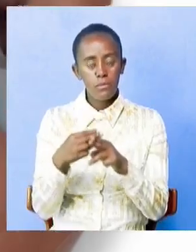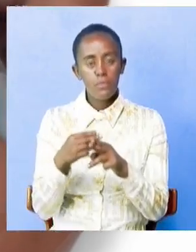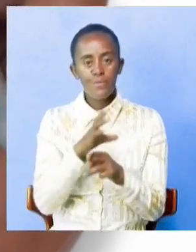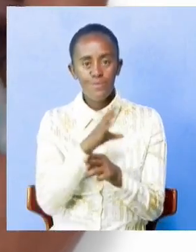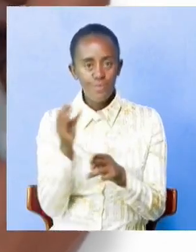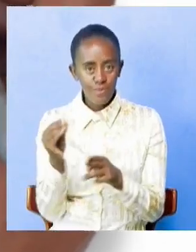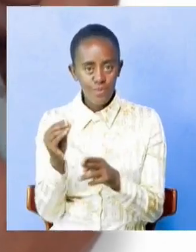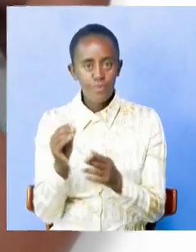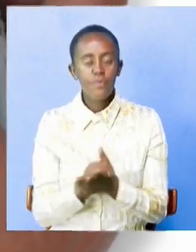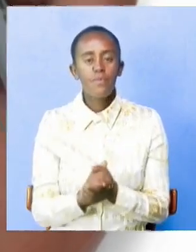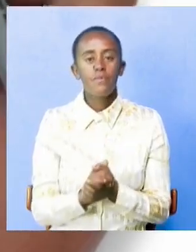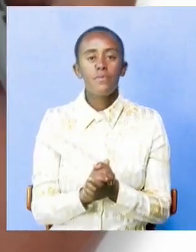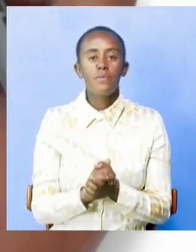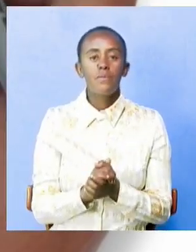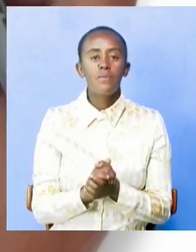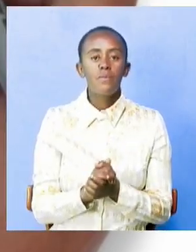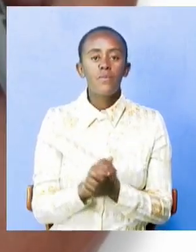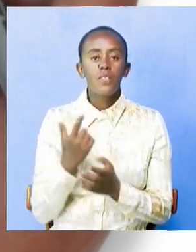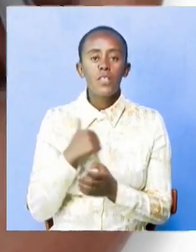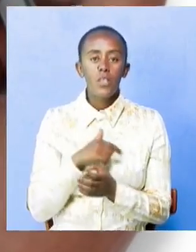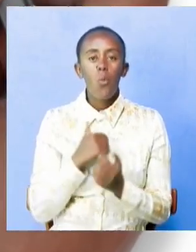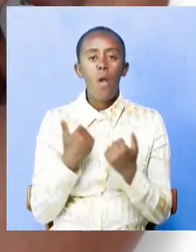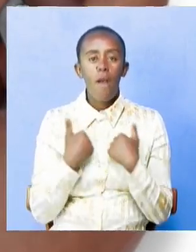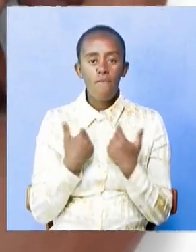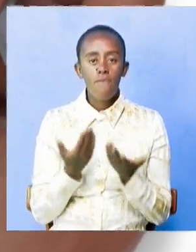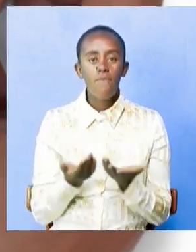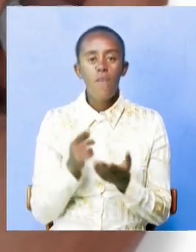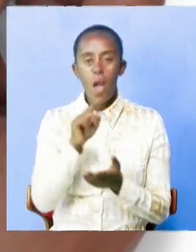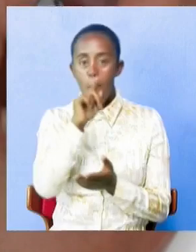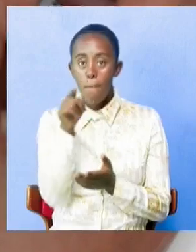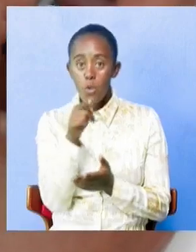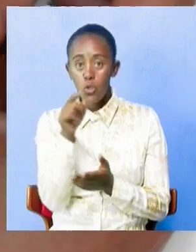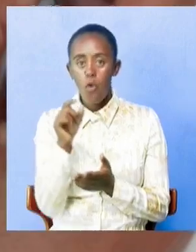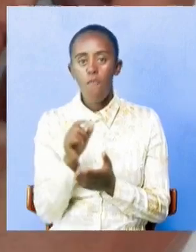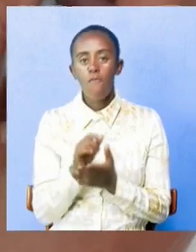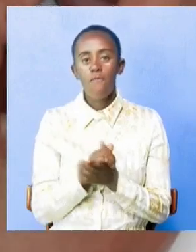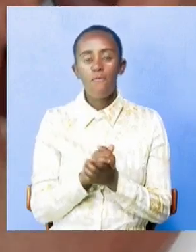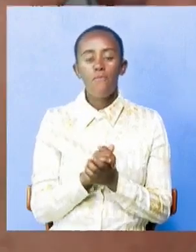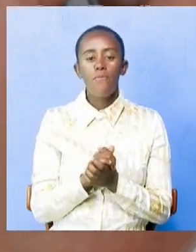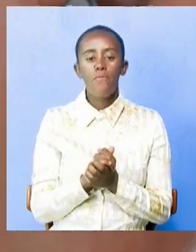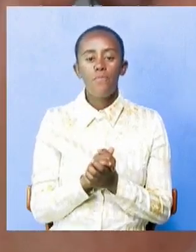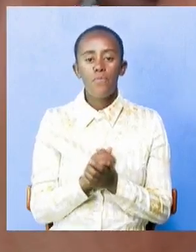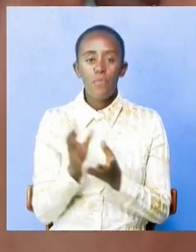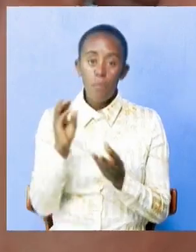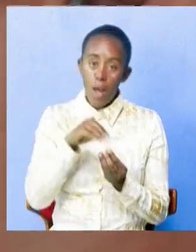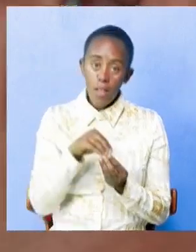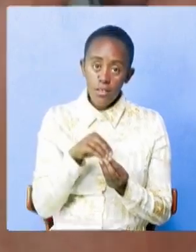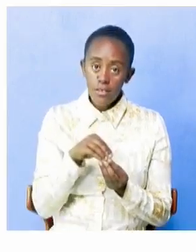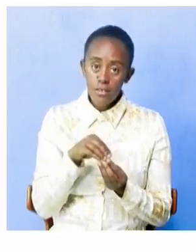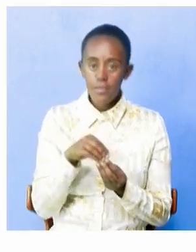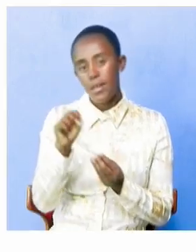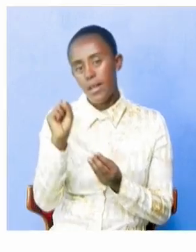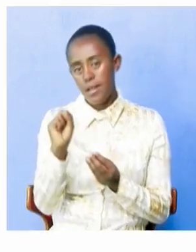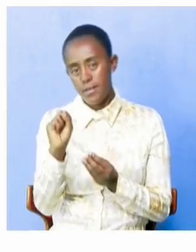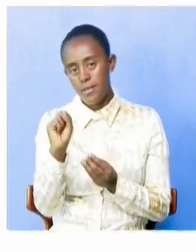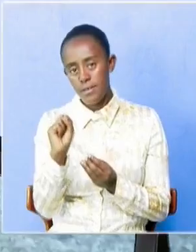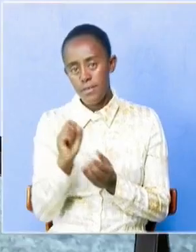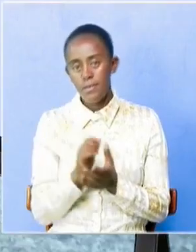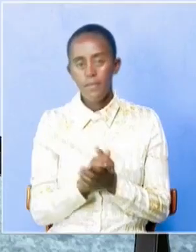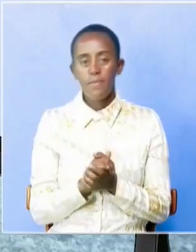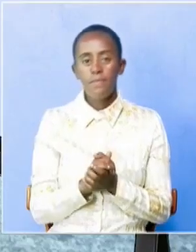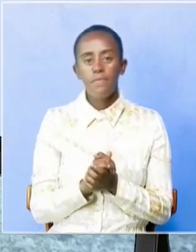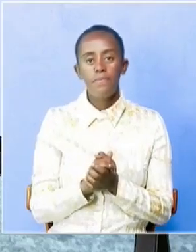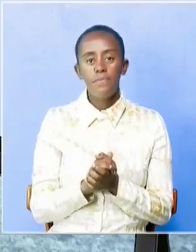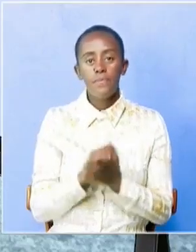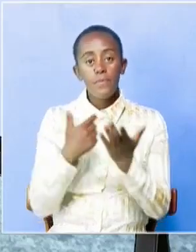and then we have apostrophe, and then plus we add